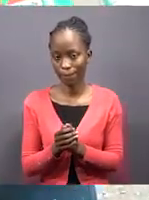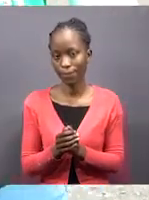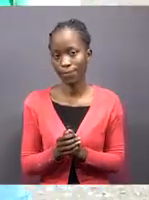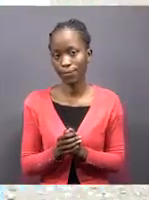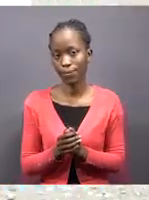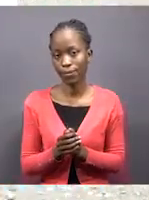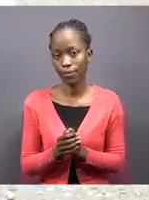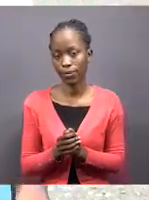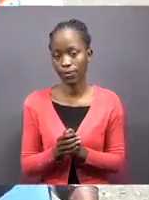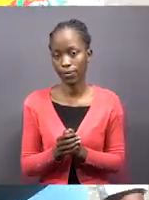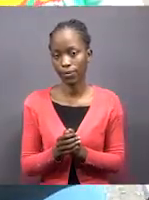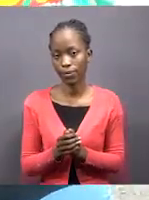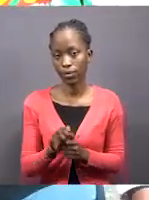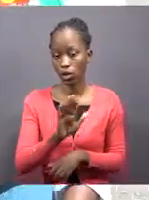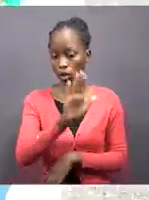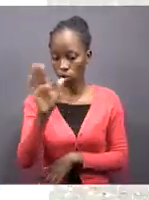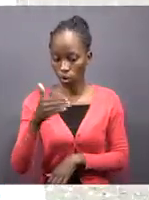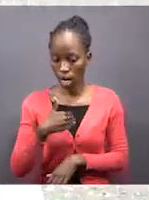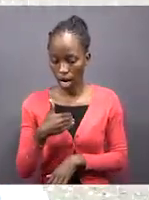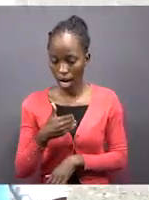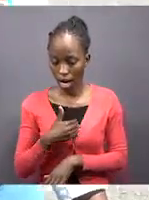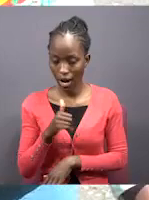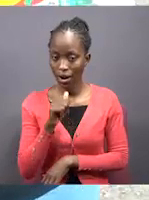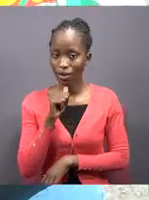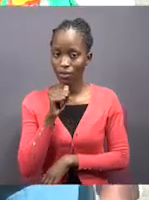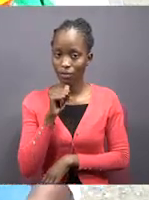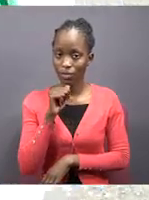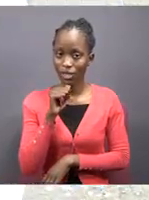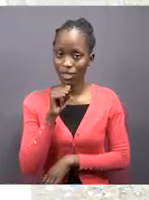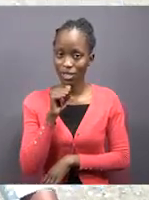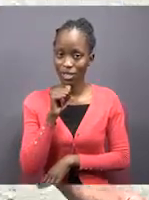incense. You have not bought any